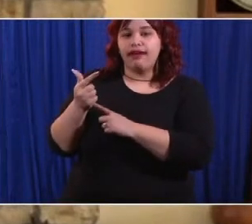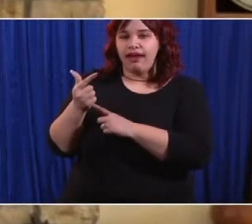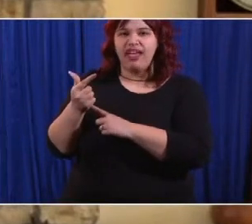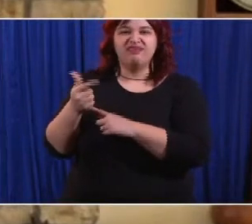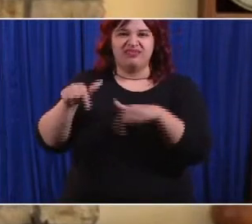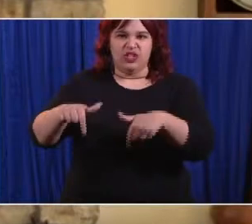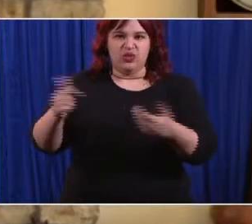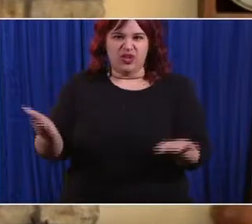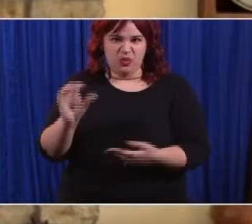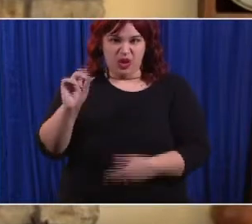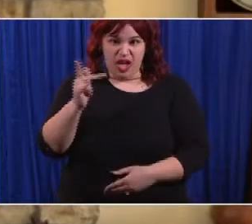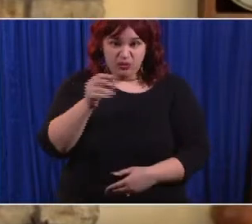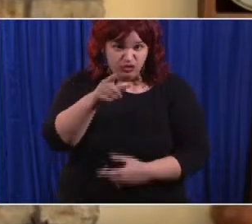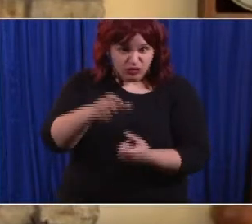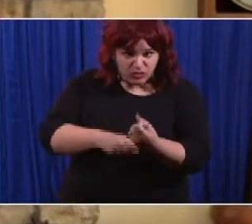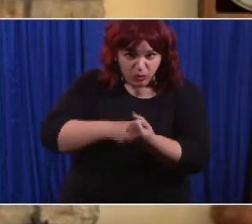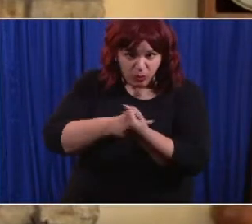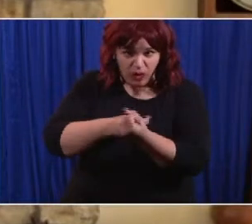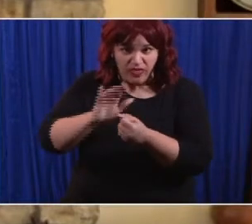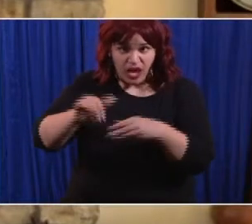budget. Is that something that you would support?